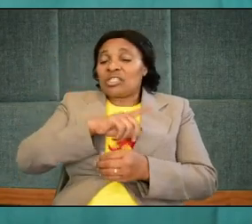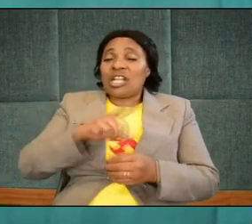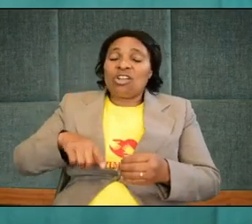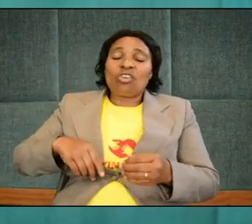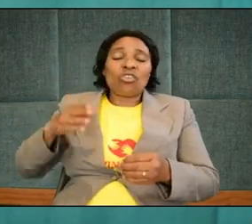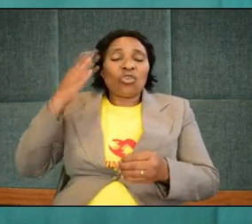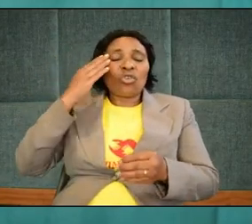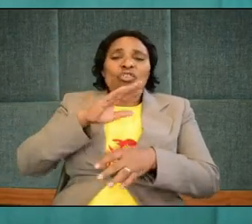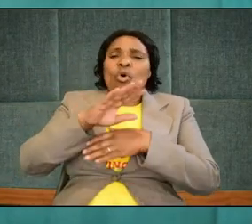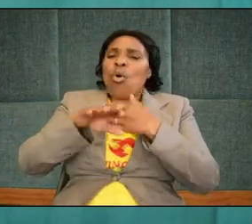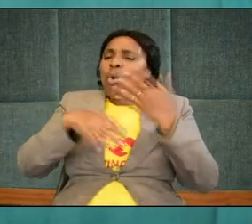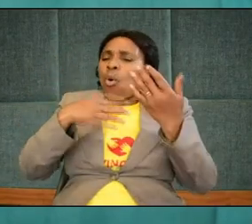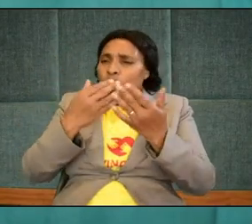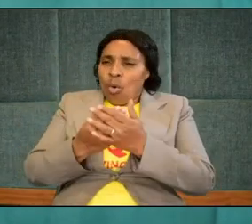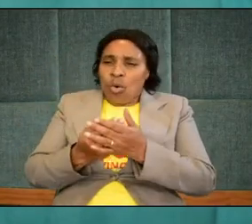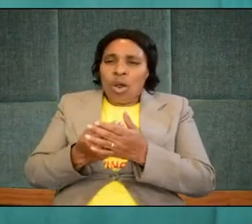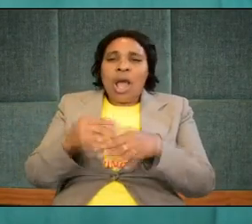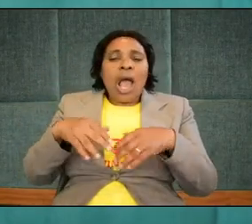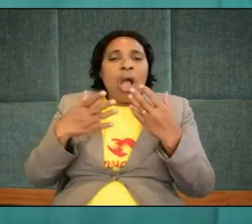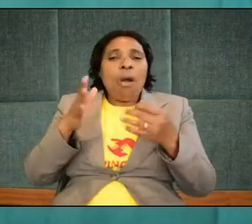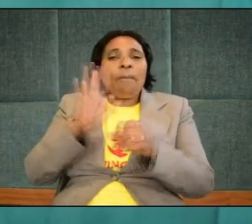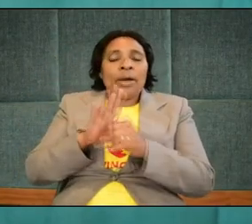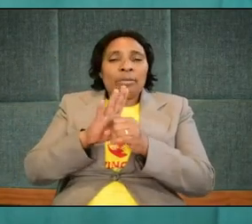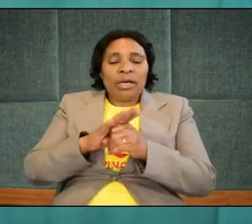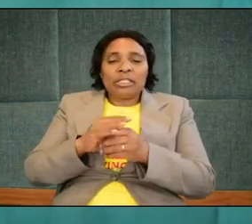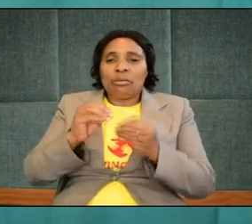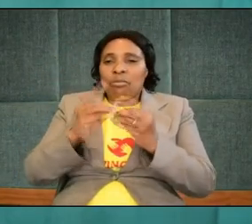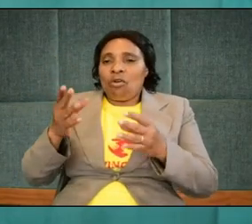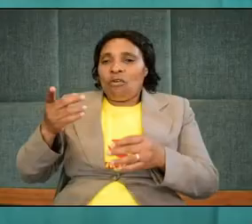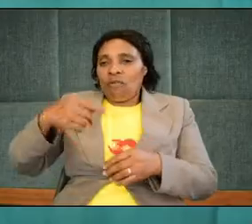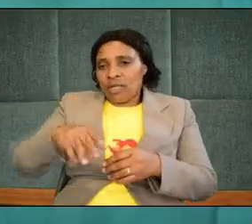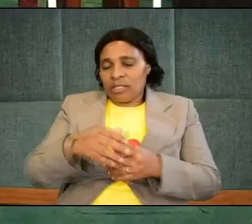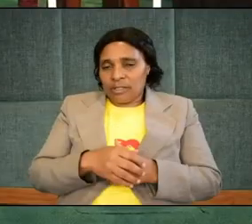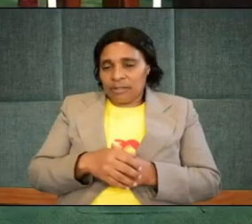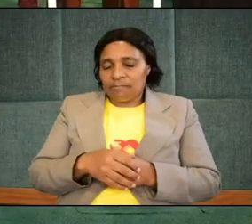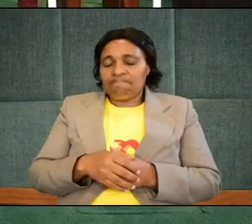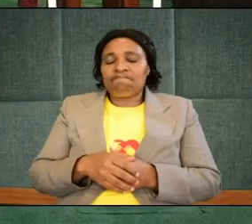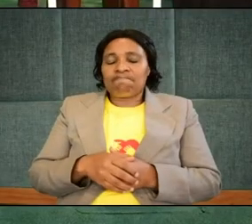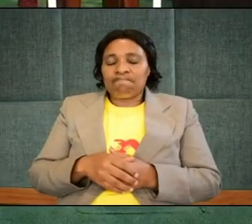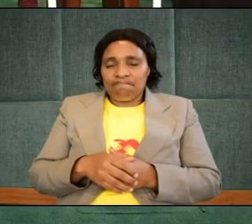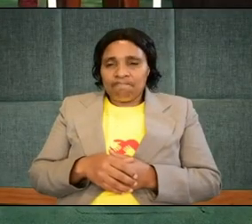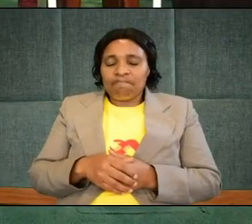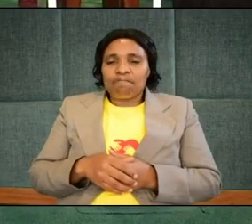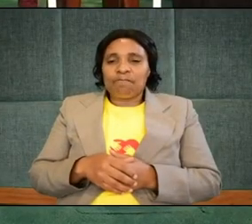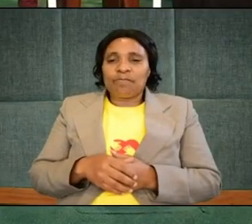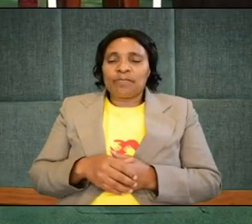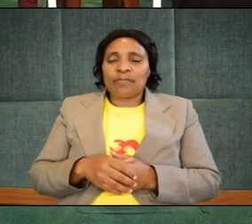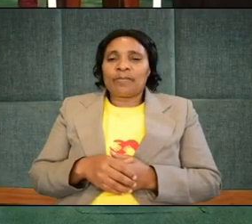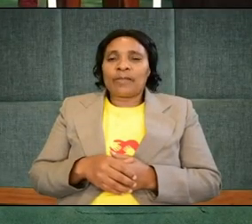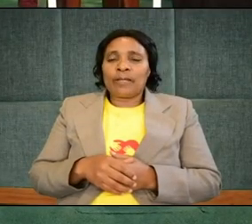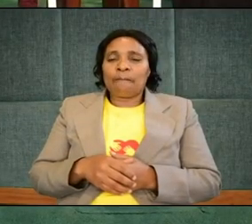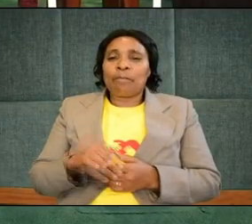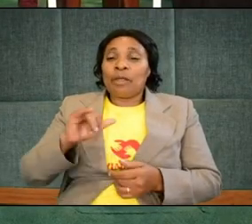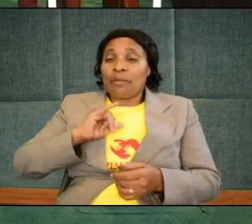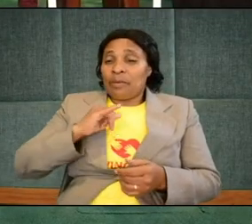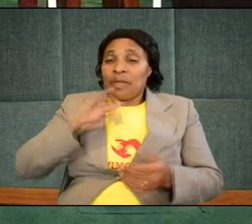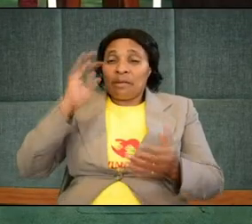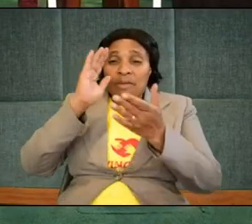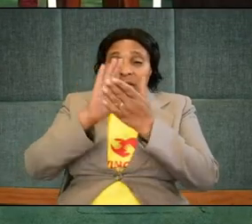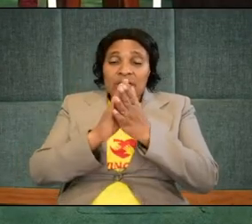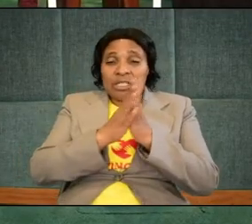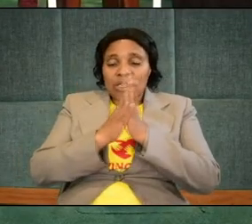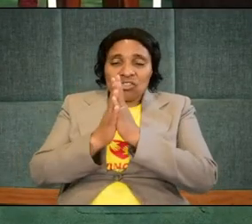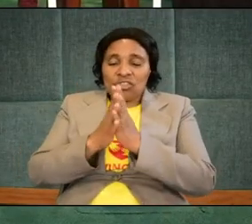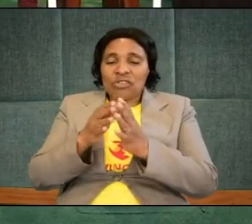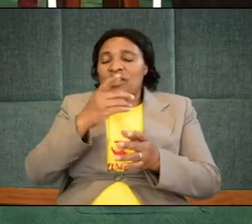sparrow, how much more of us? Amen, amen. I believe the story in